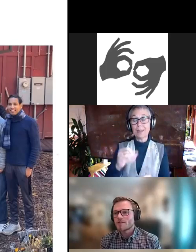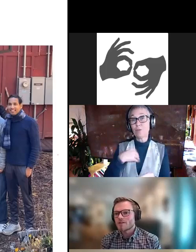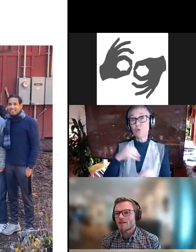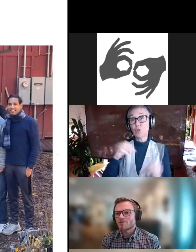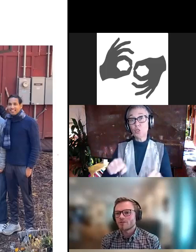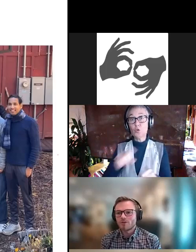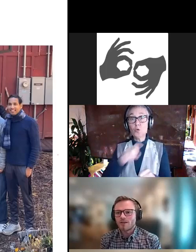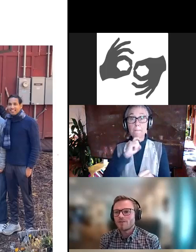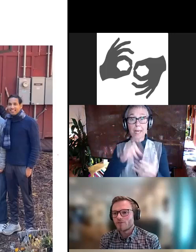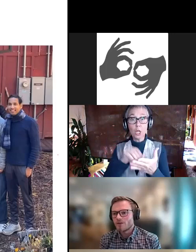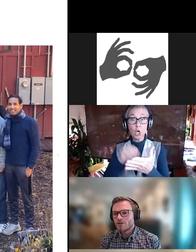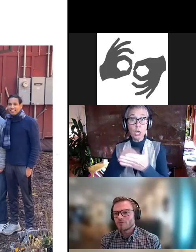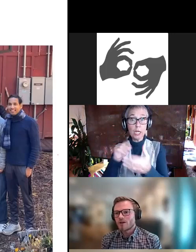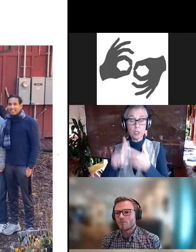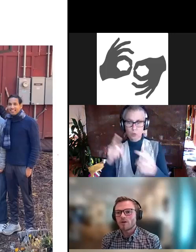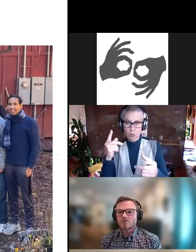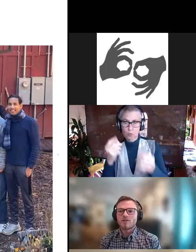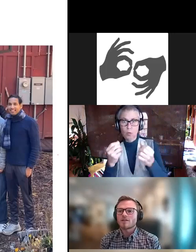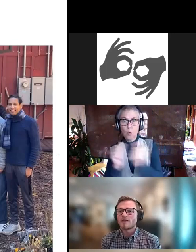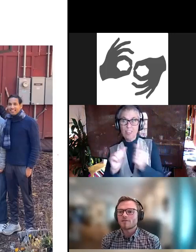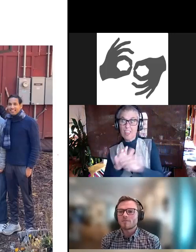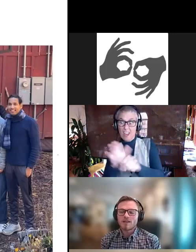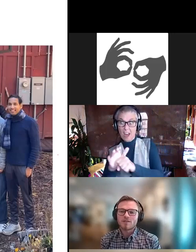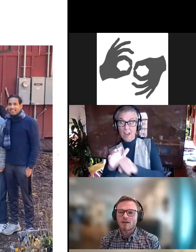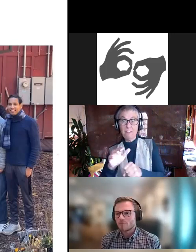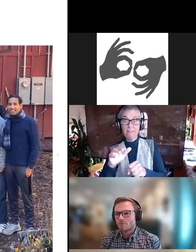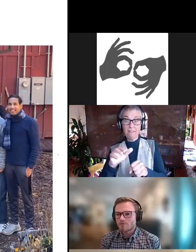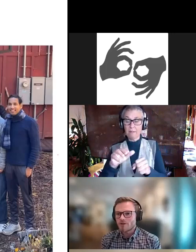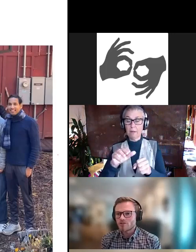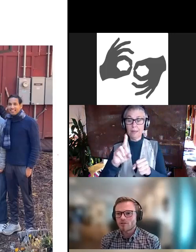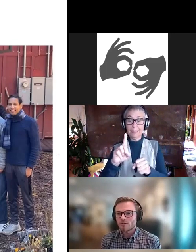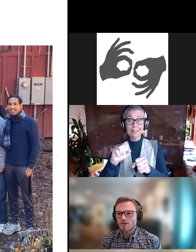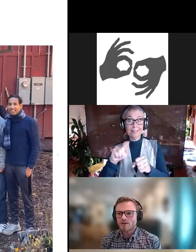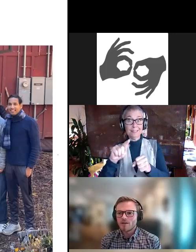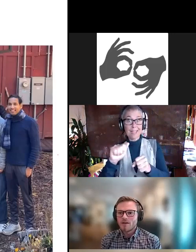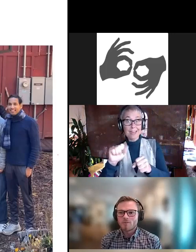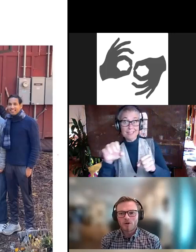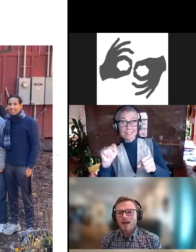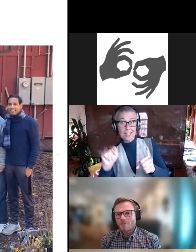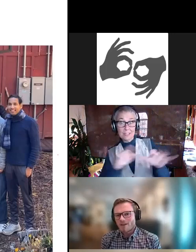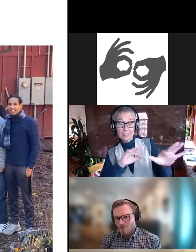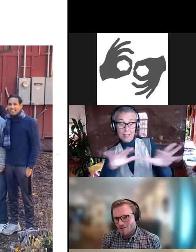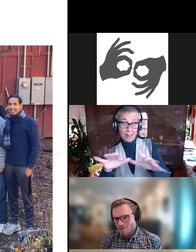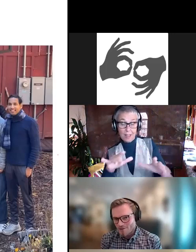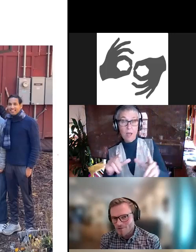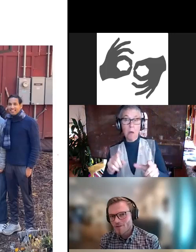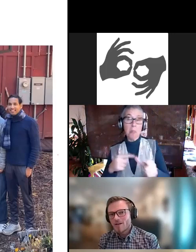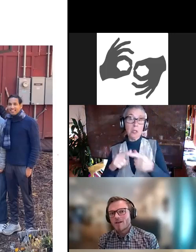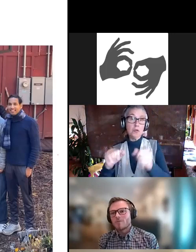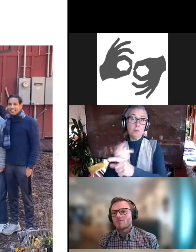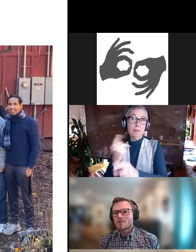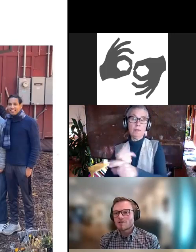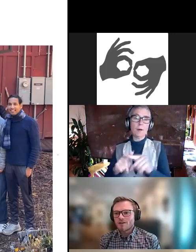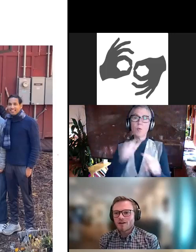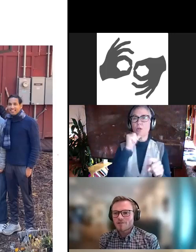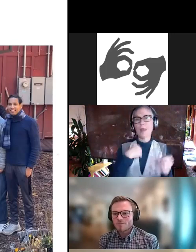data sets to actually look into, right? What should these cutoffs be? That could be a strategy that you would take. But we don't have many of these data sets,